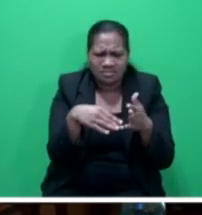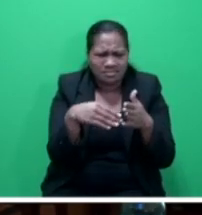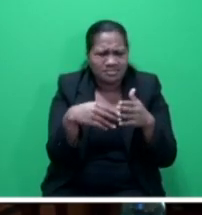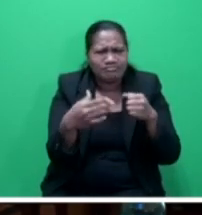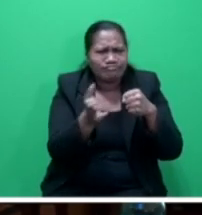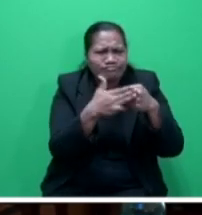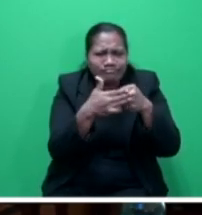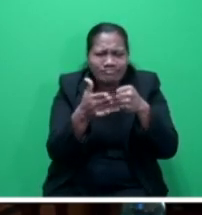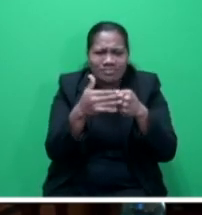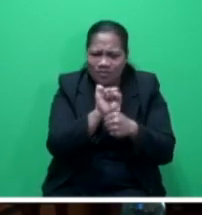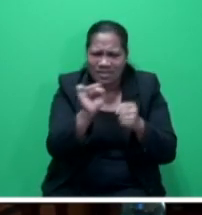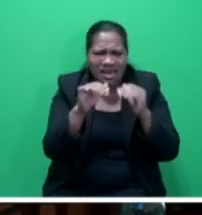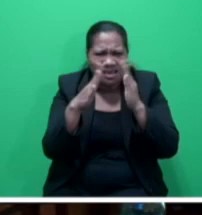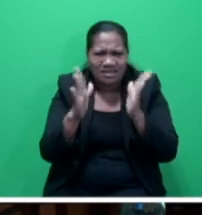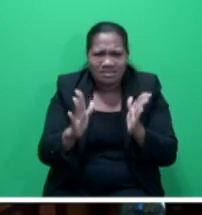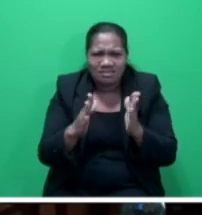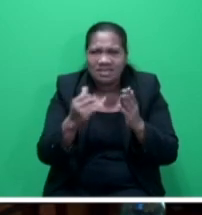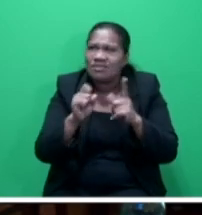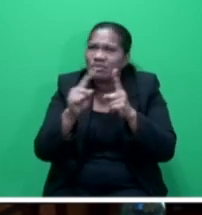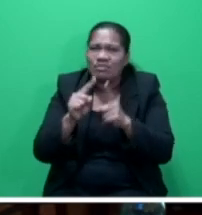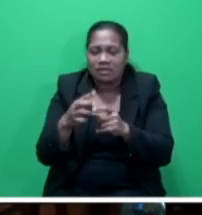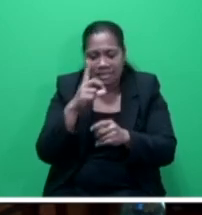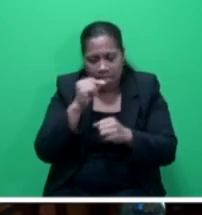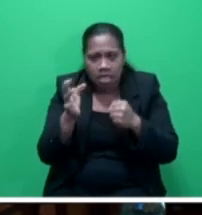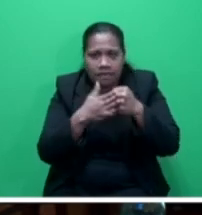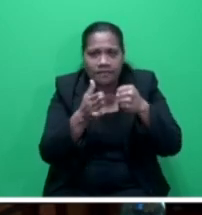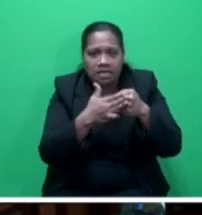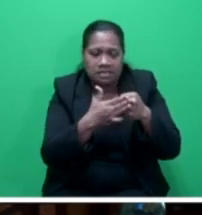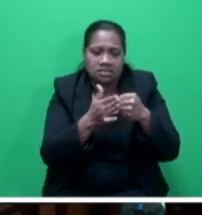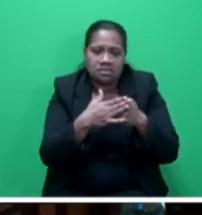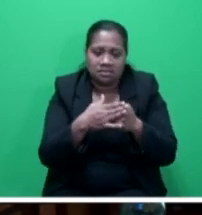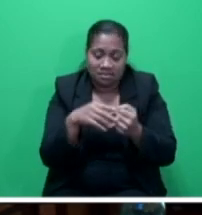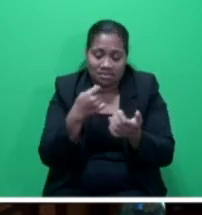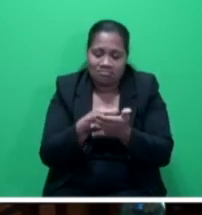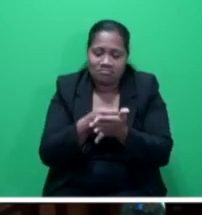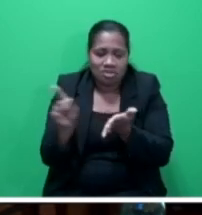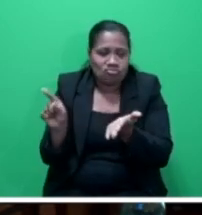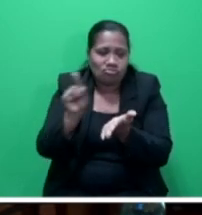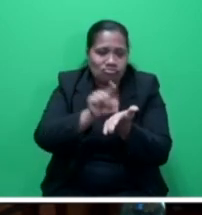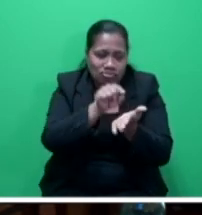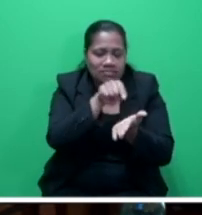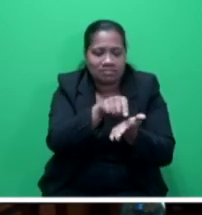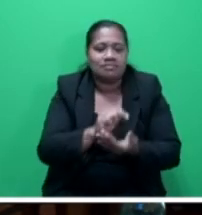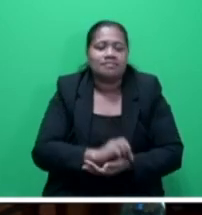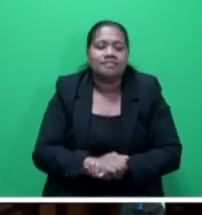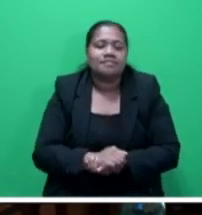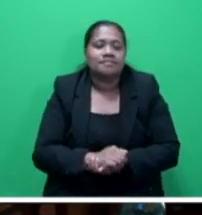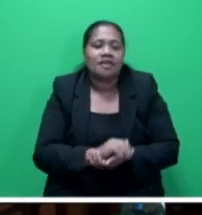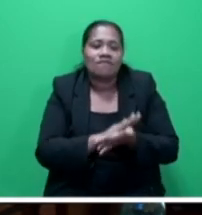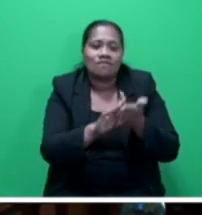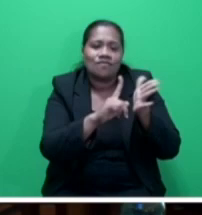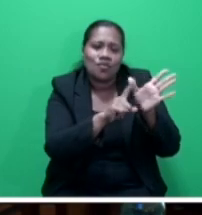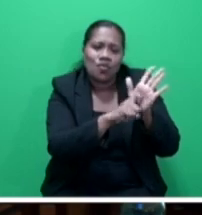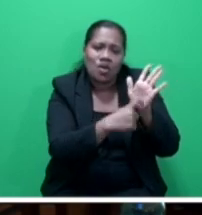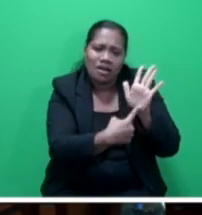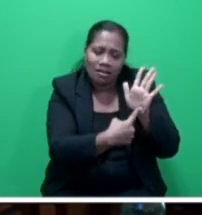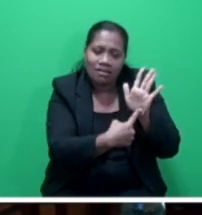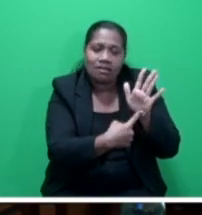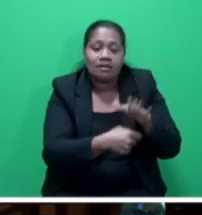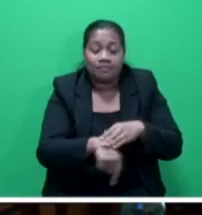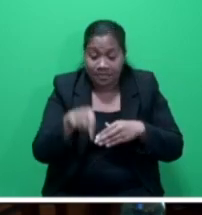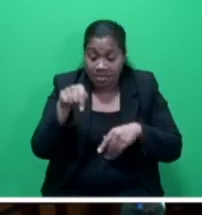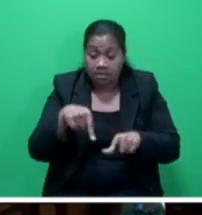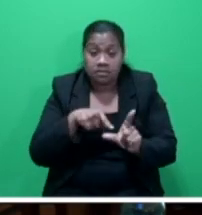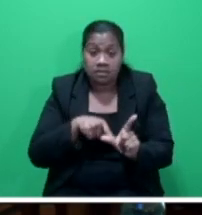property, or if they're interested in constructing a new facility. This year, we will